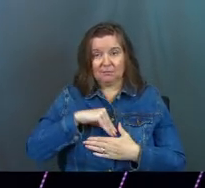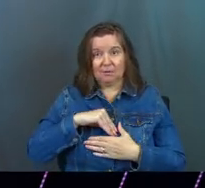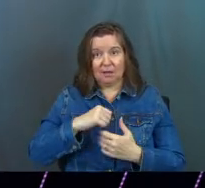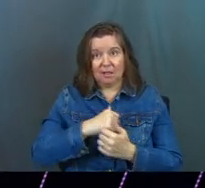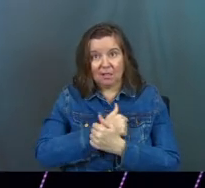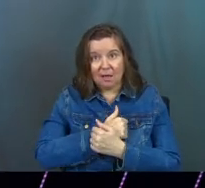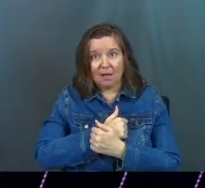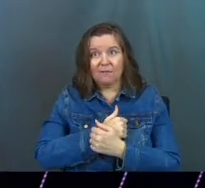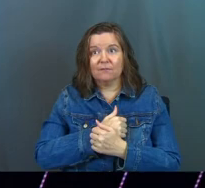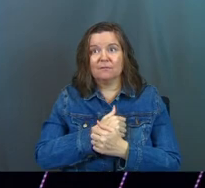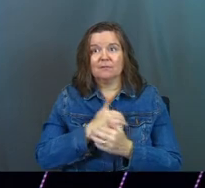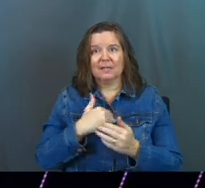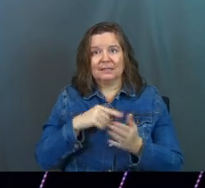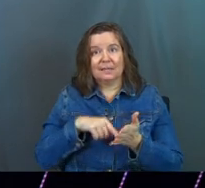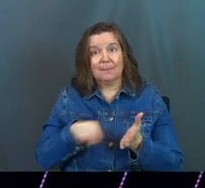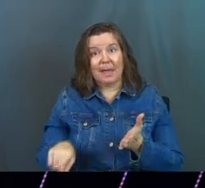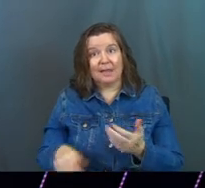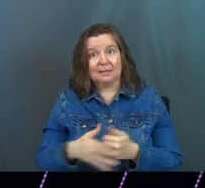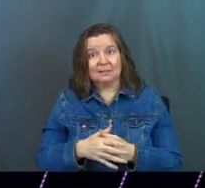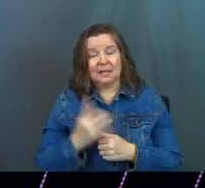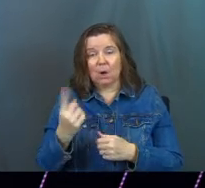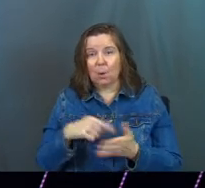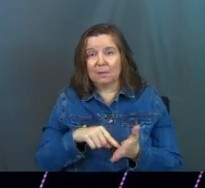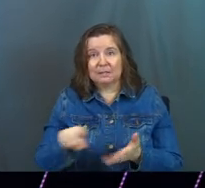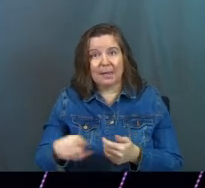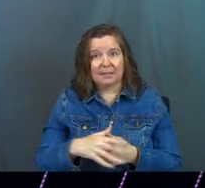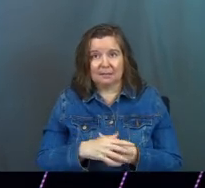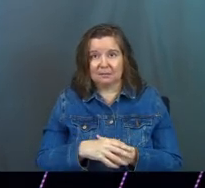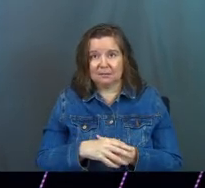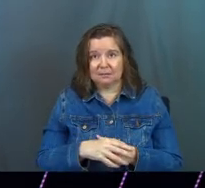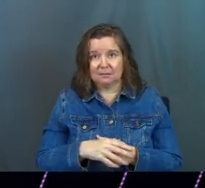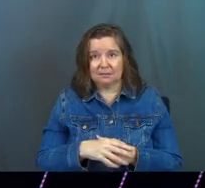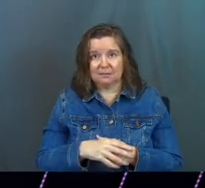love is that it pays. It always pays.